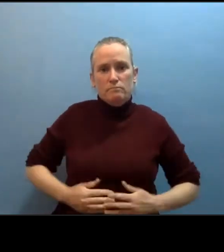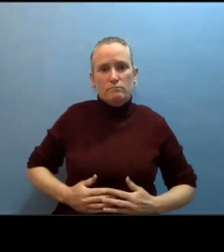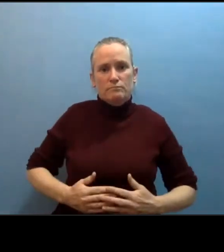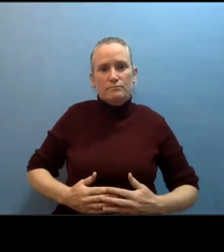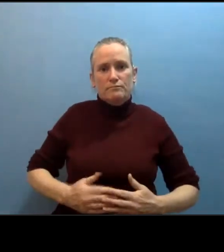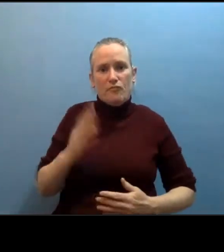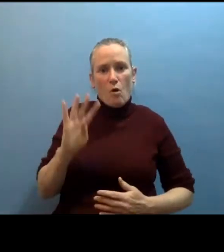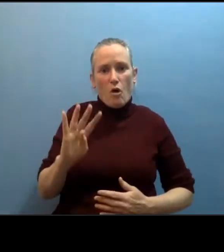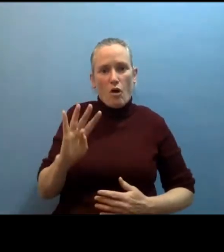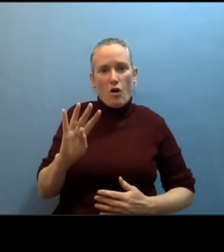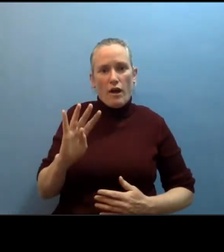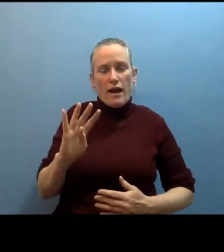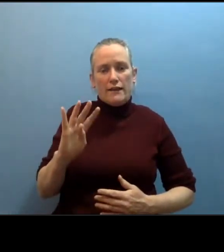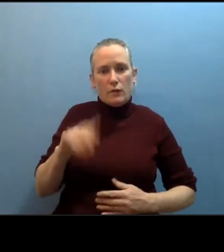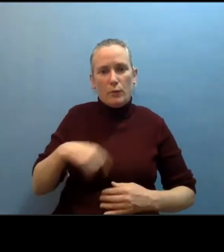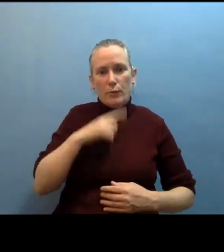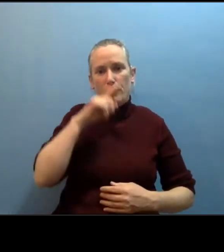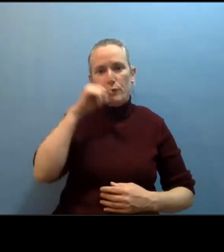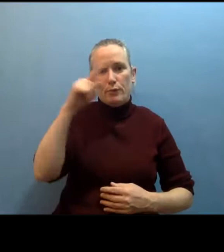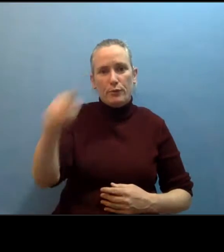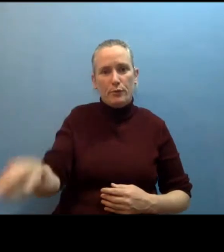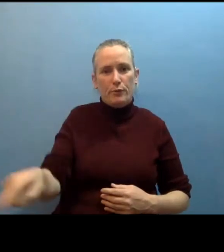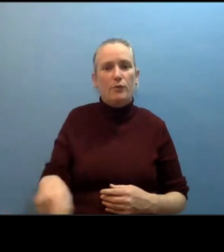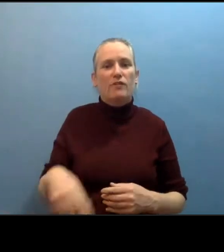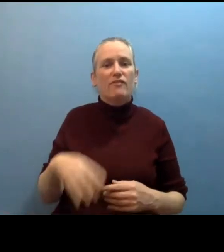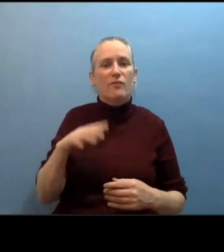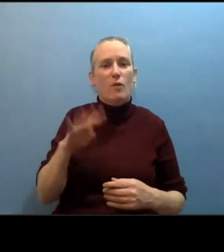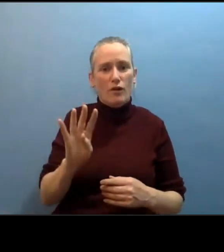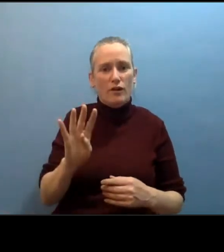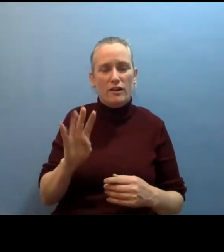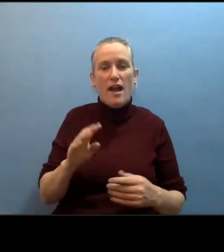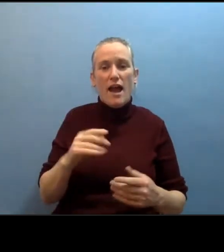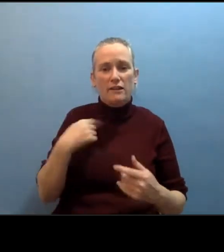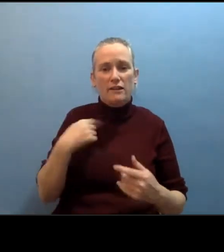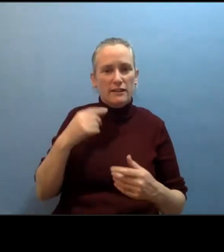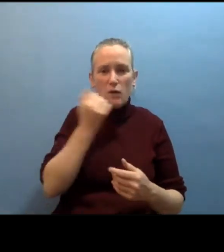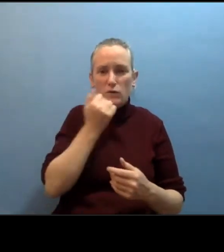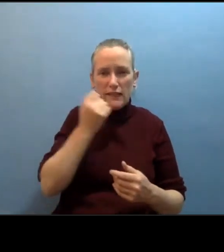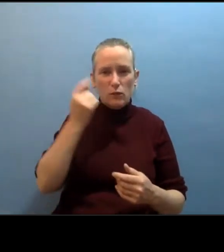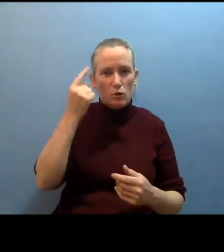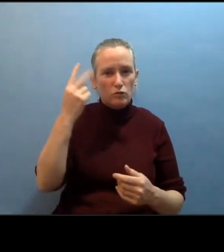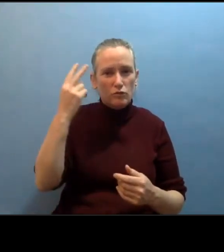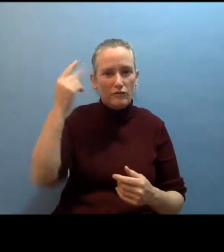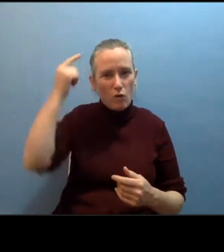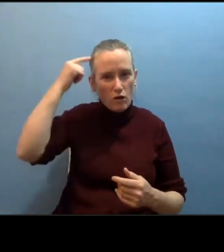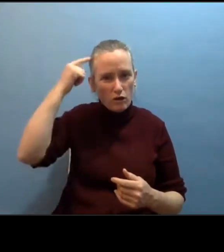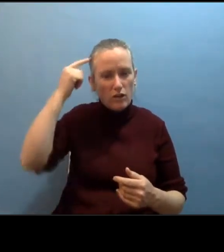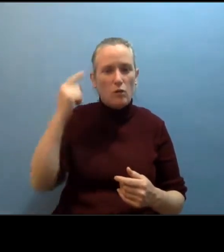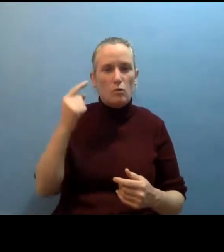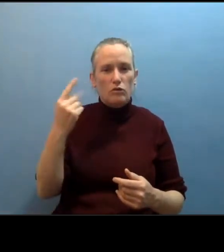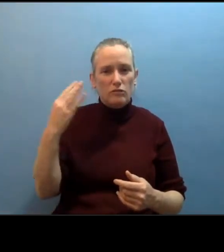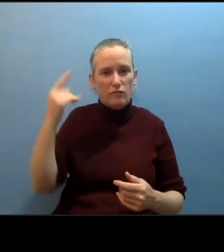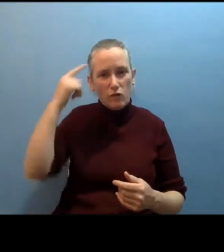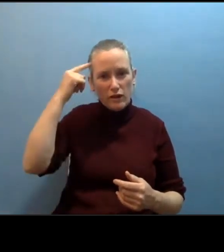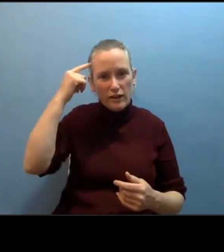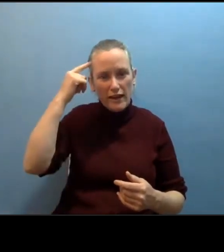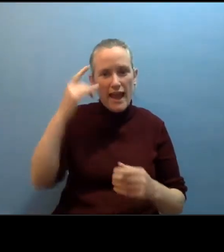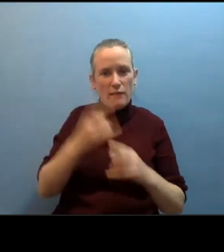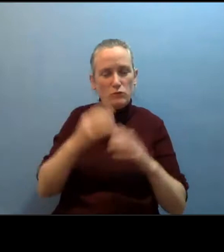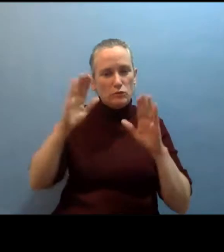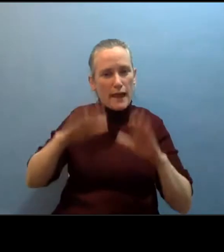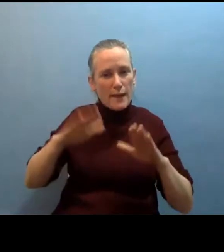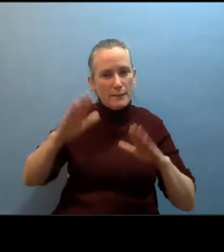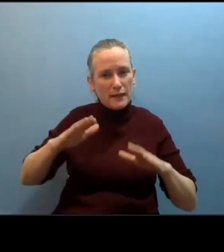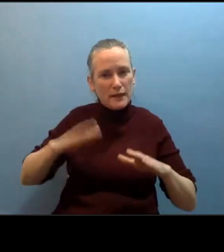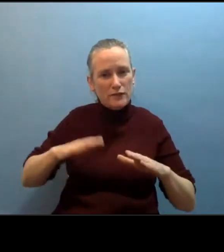count in their heads. So often our thoughts are going all over the place, and by focusing on counting and breathing, we're starting to calm down the